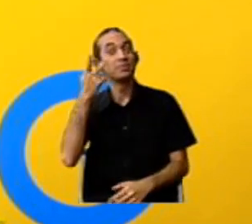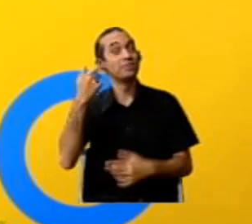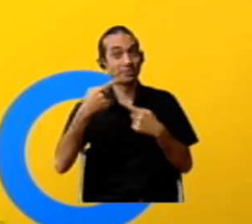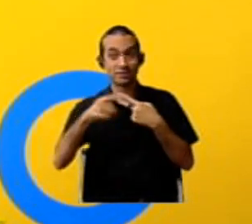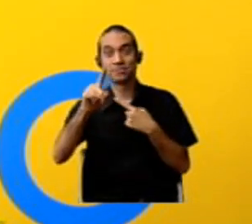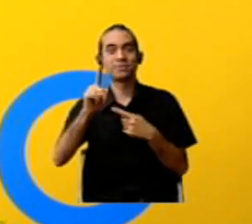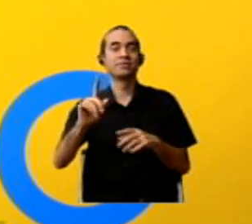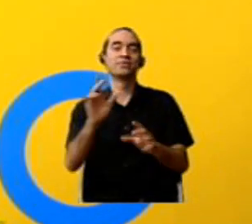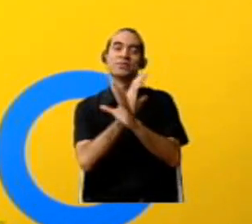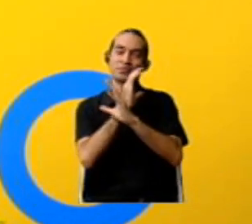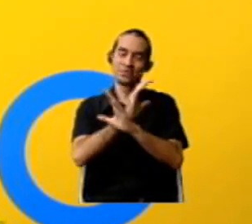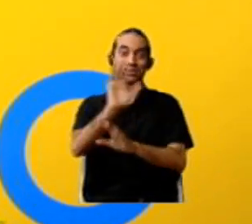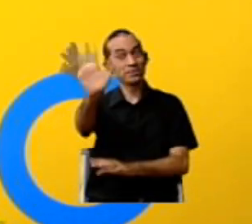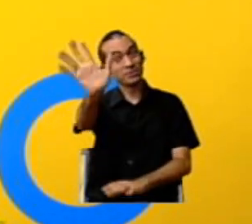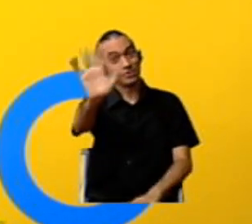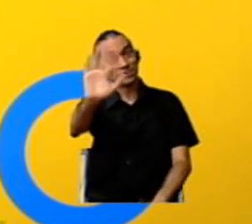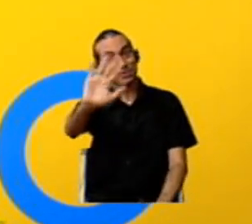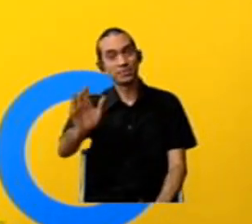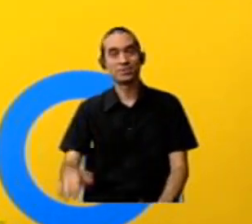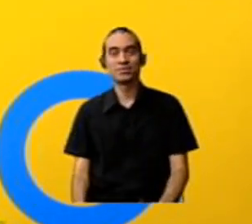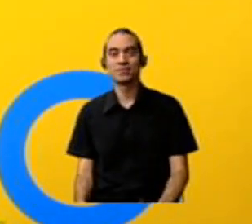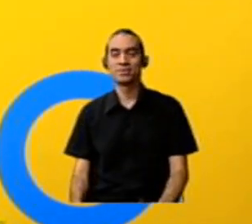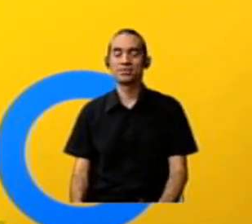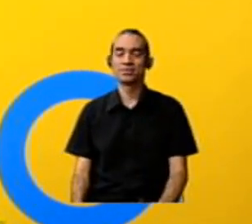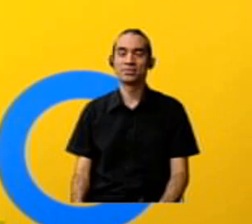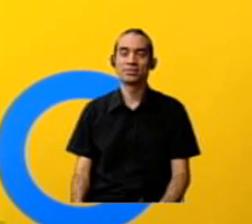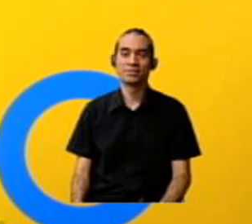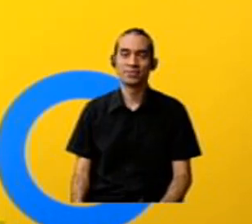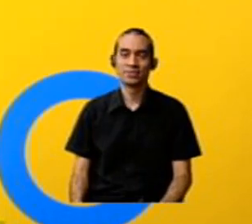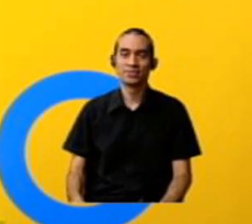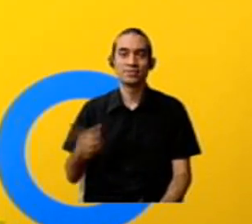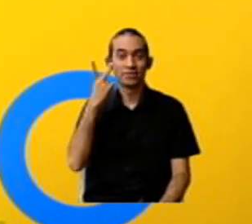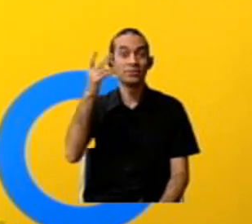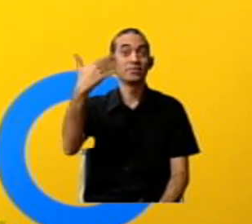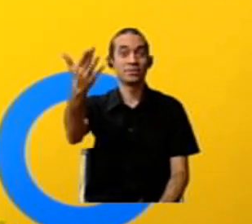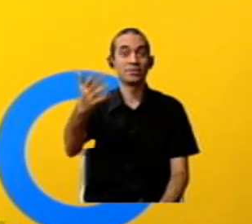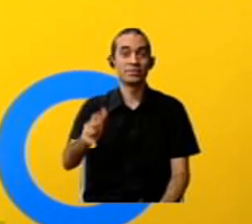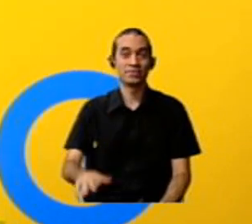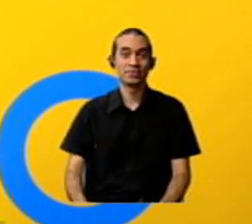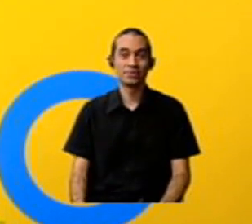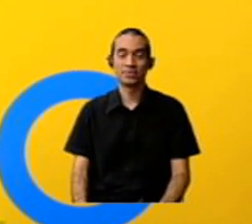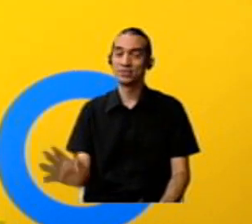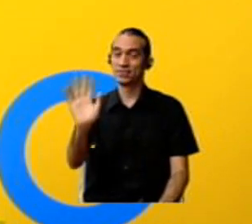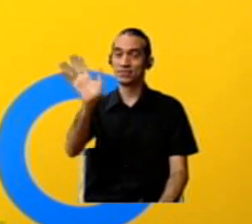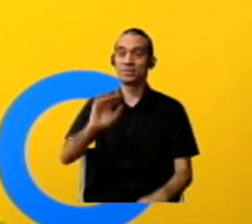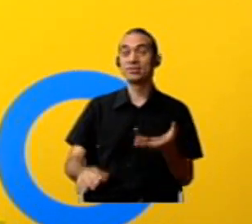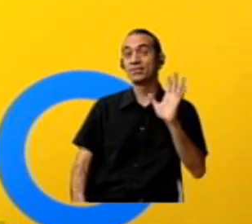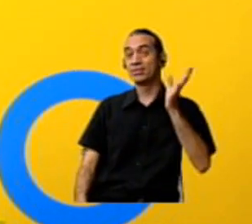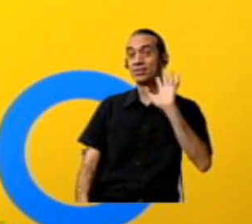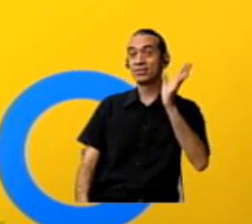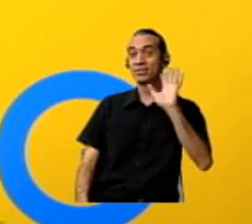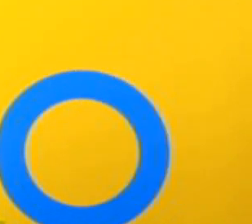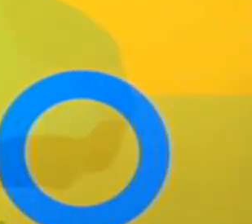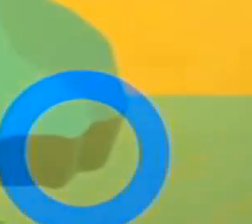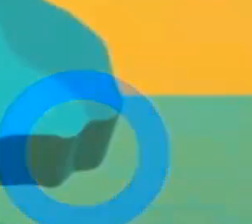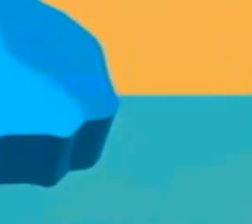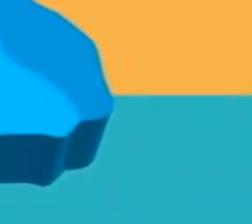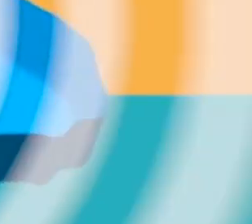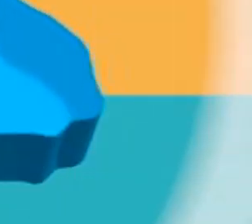Take care. Bye-bye, butterfly. See you later, alligator. Bye. See you.